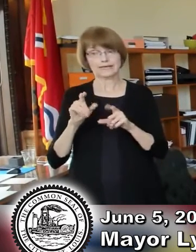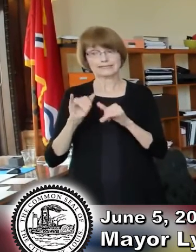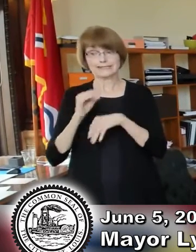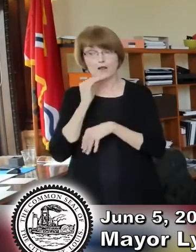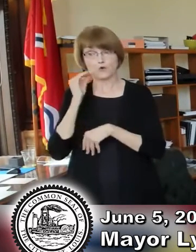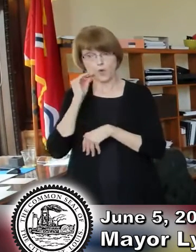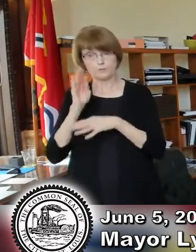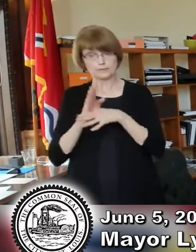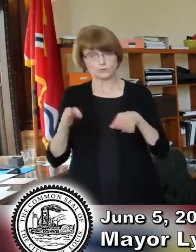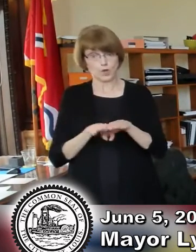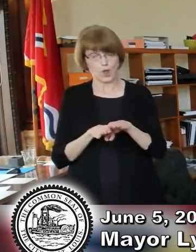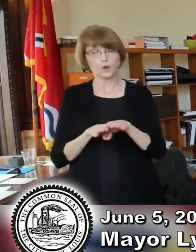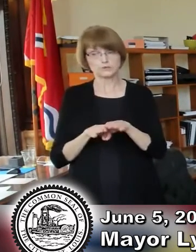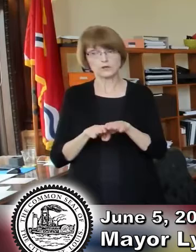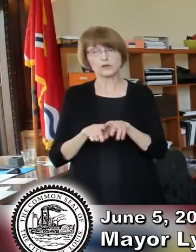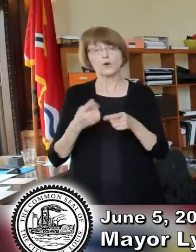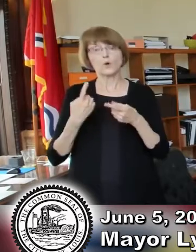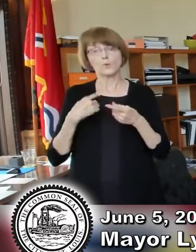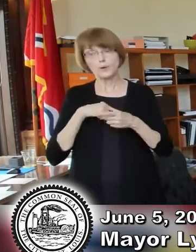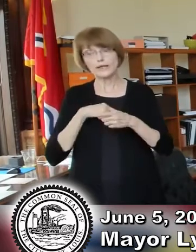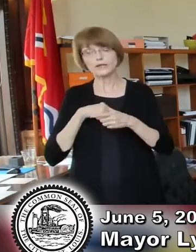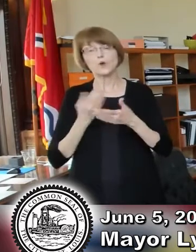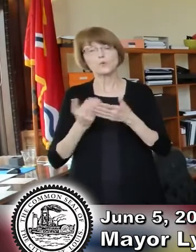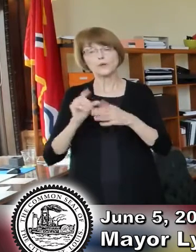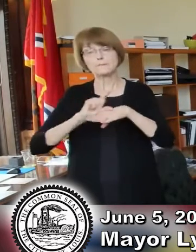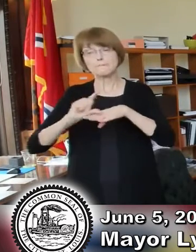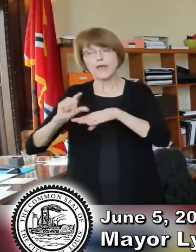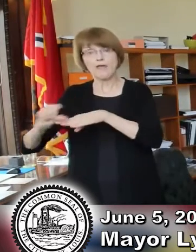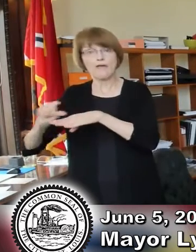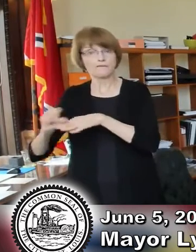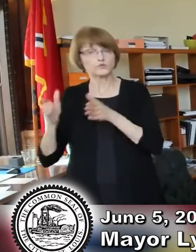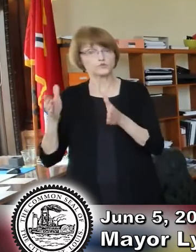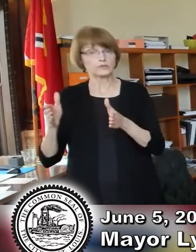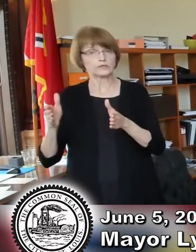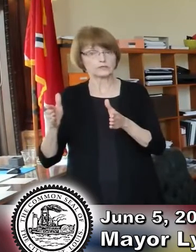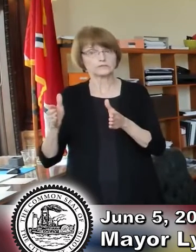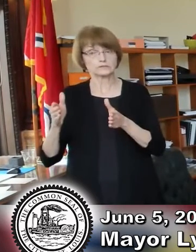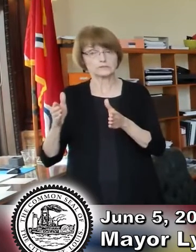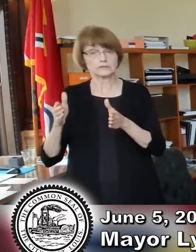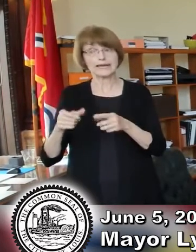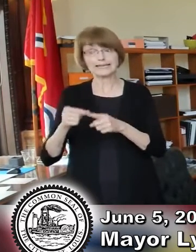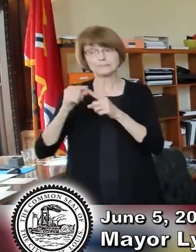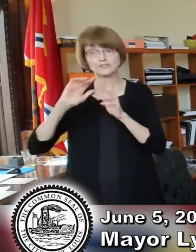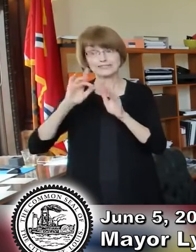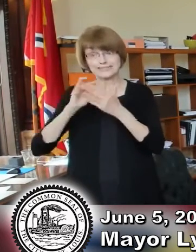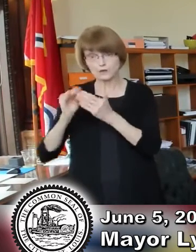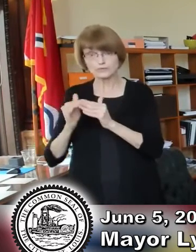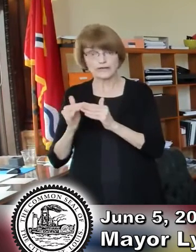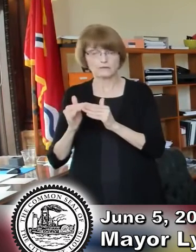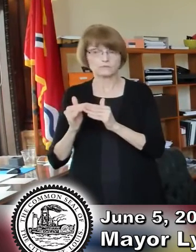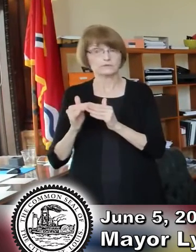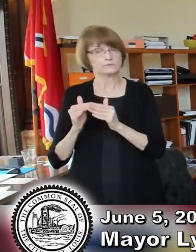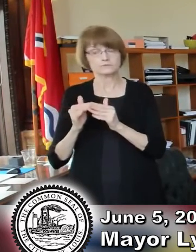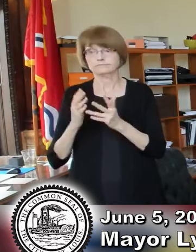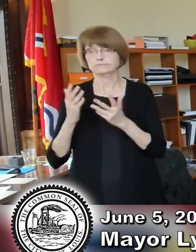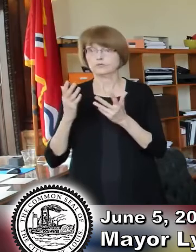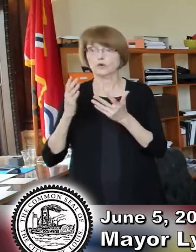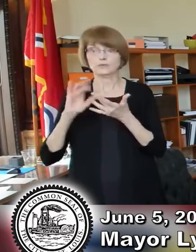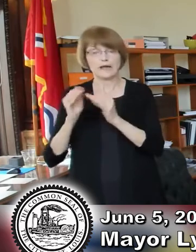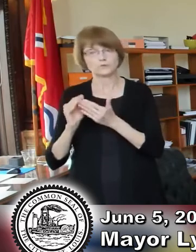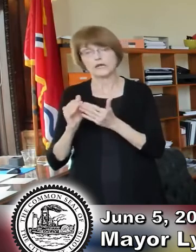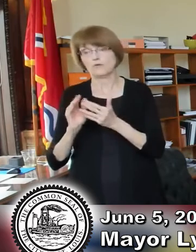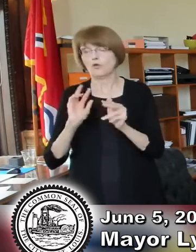most businesses were closed, and particularly in the downtown area, which is usually so busy that